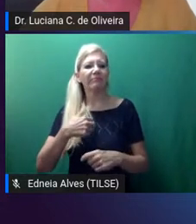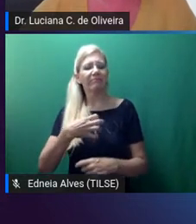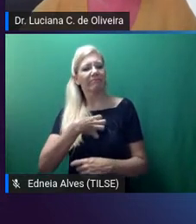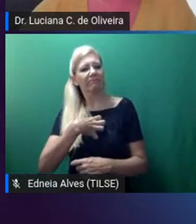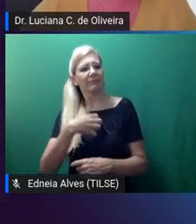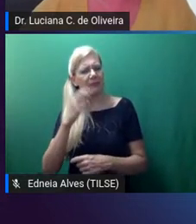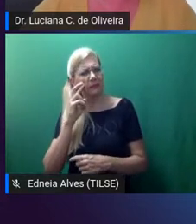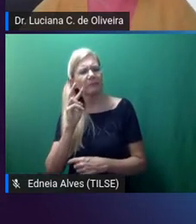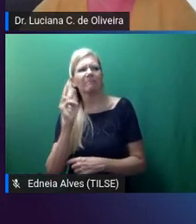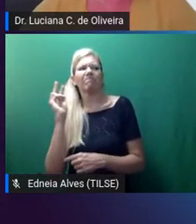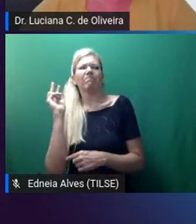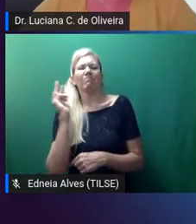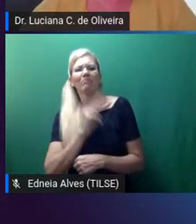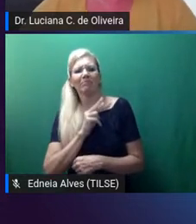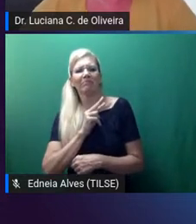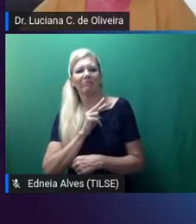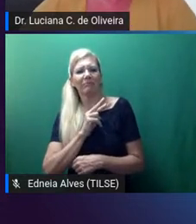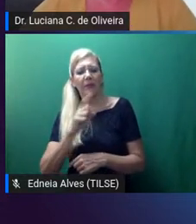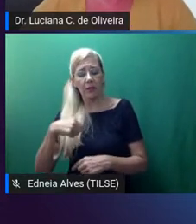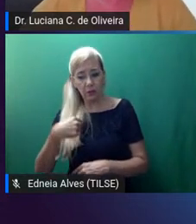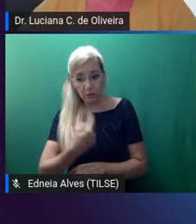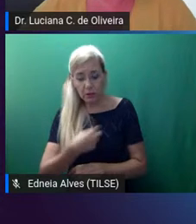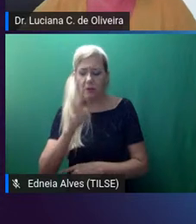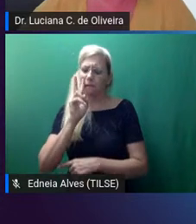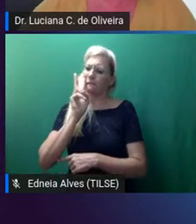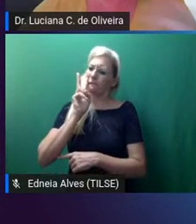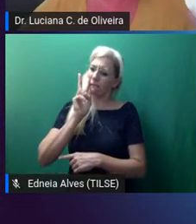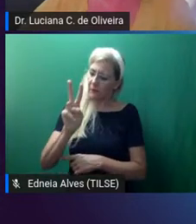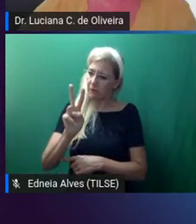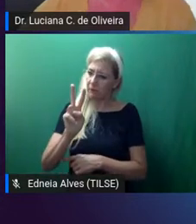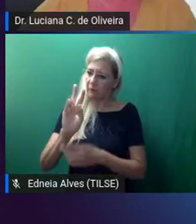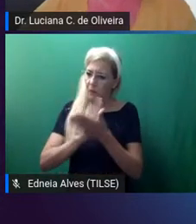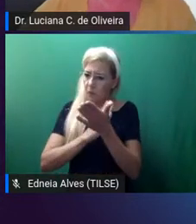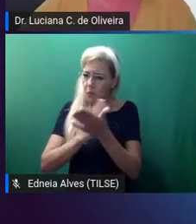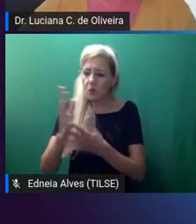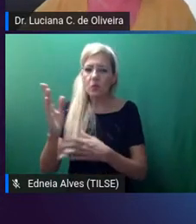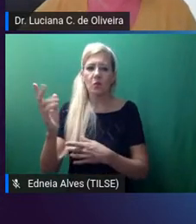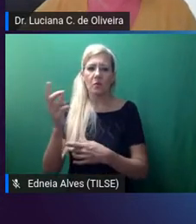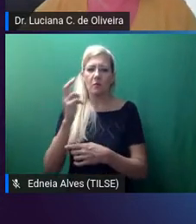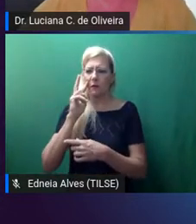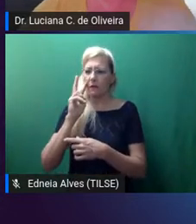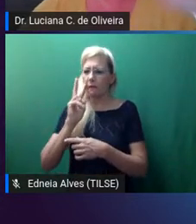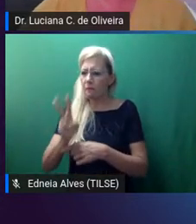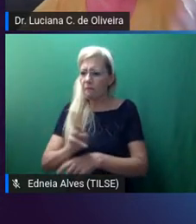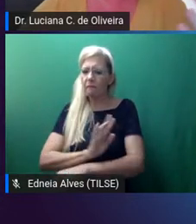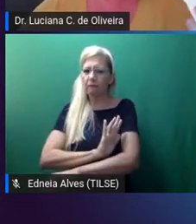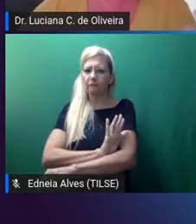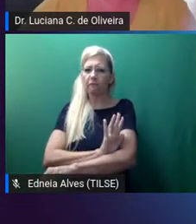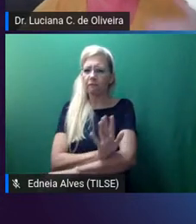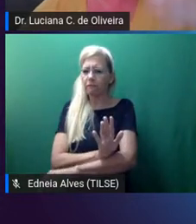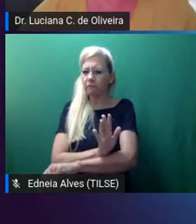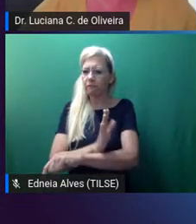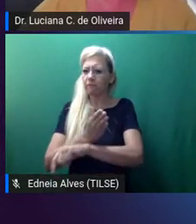see something, when we see racist practices,